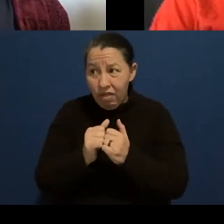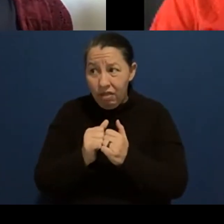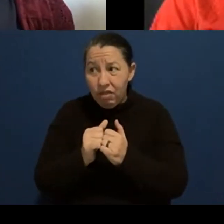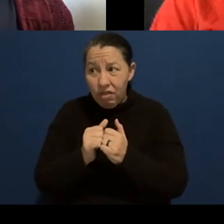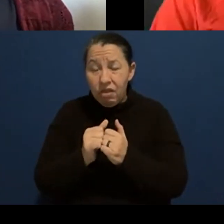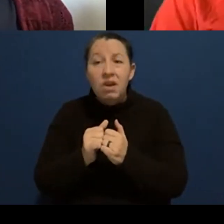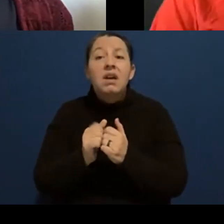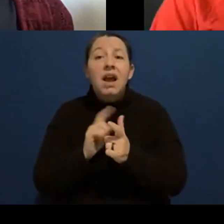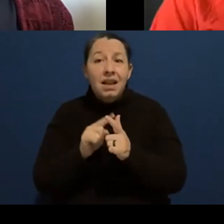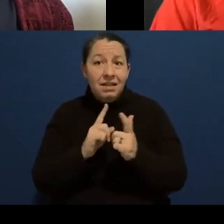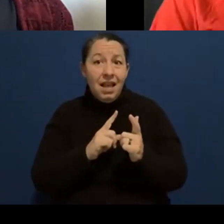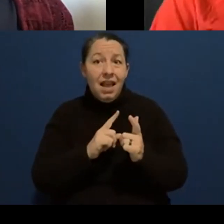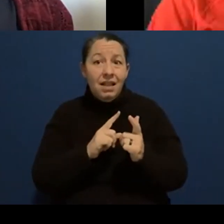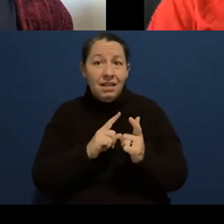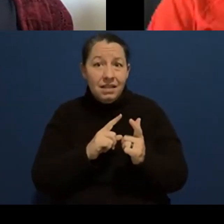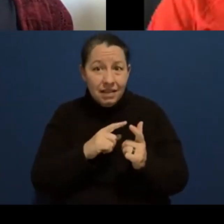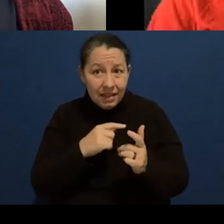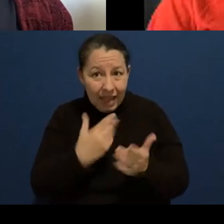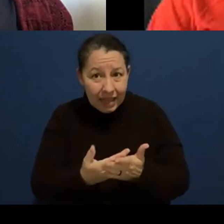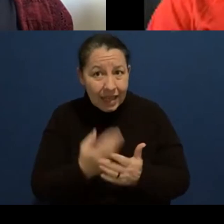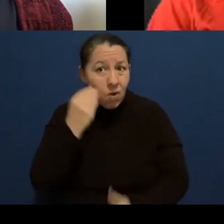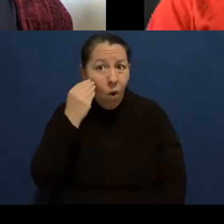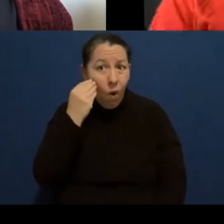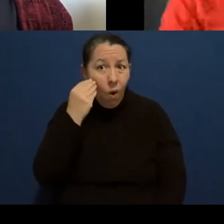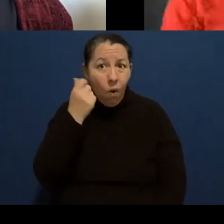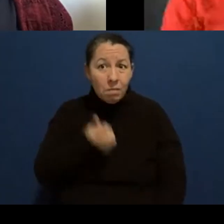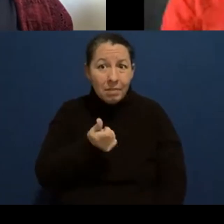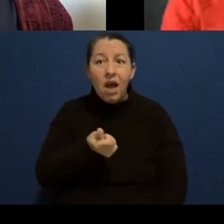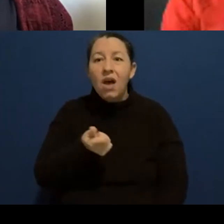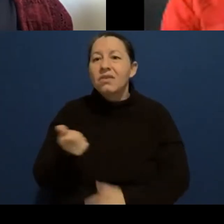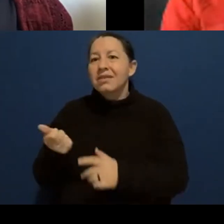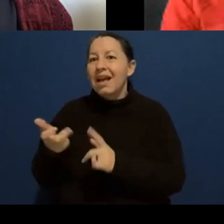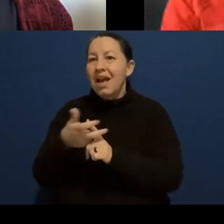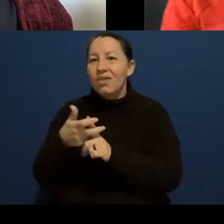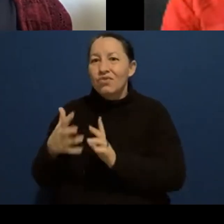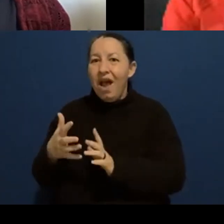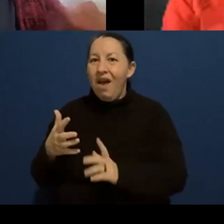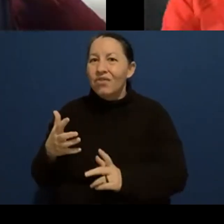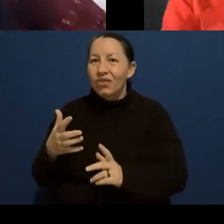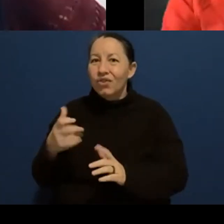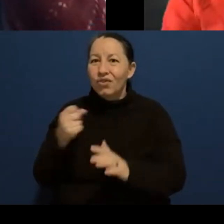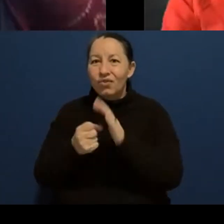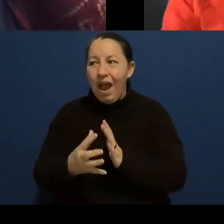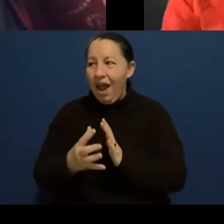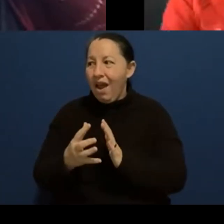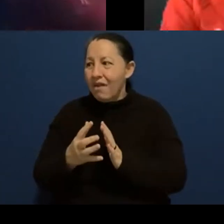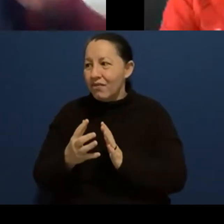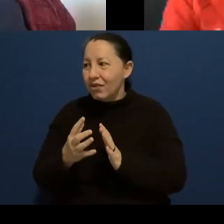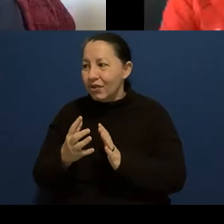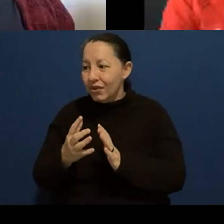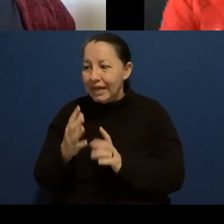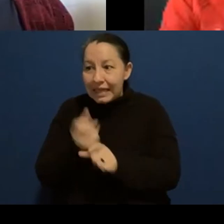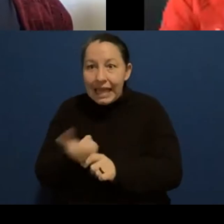then their trafficker gets them again and they come back into the urban areas again. So it's